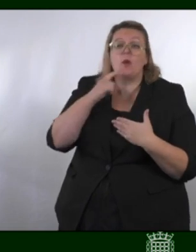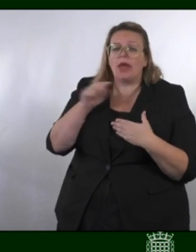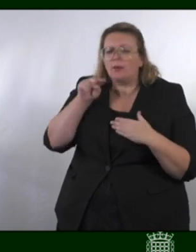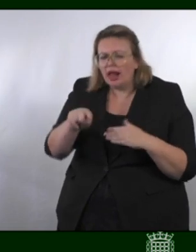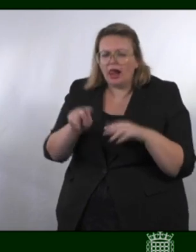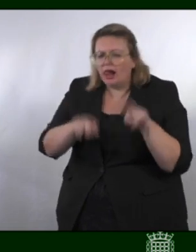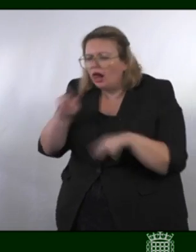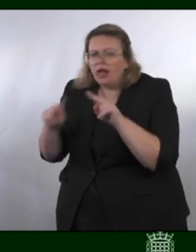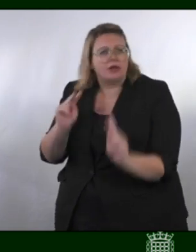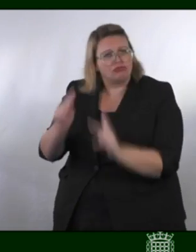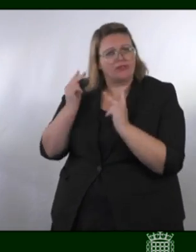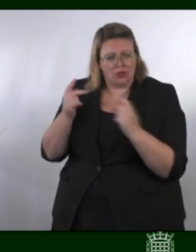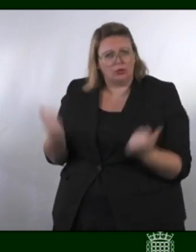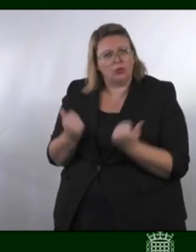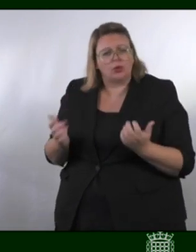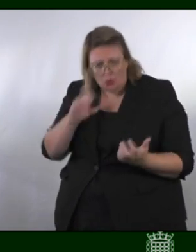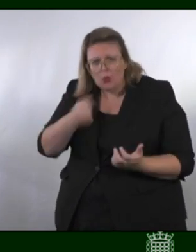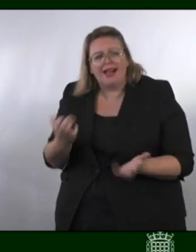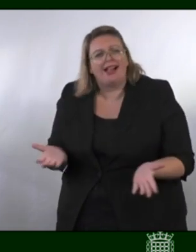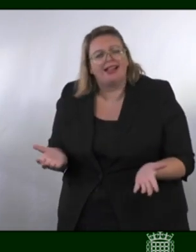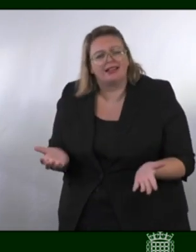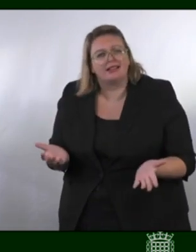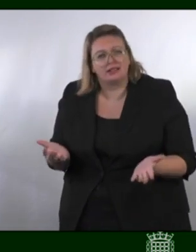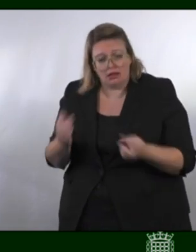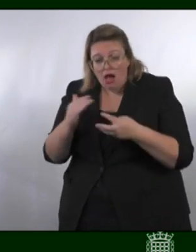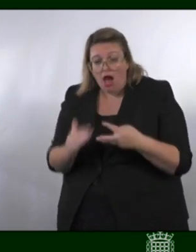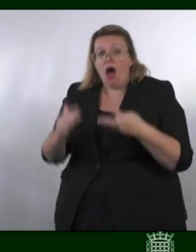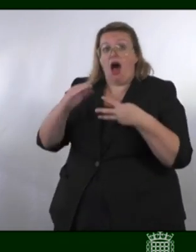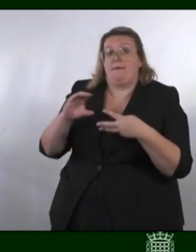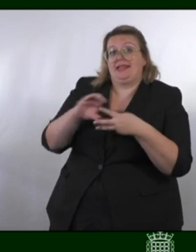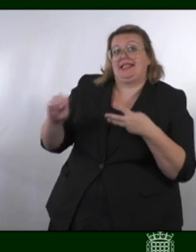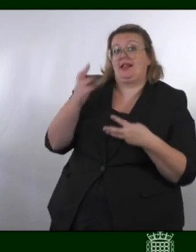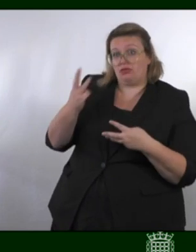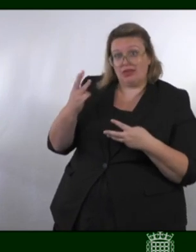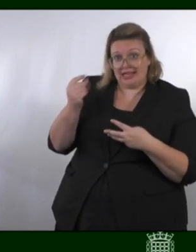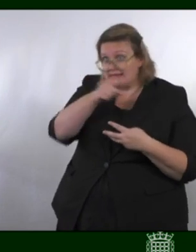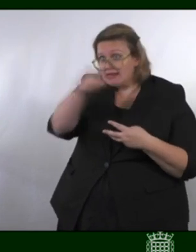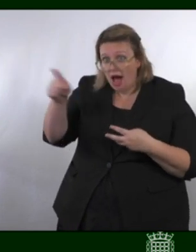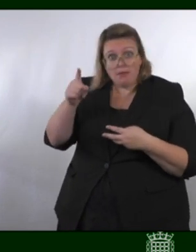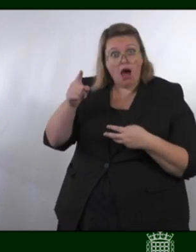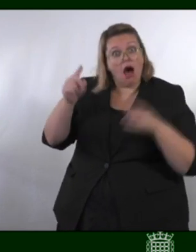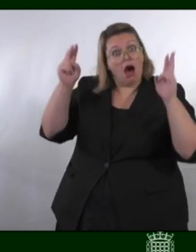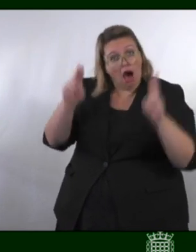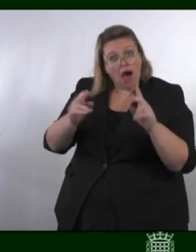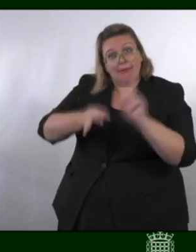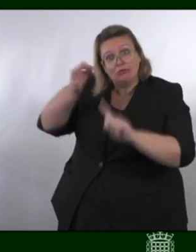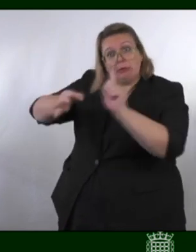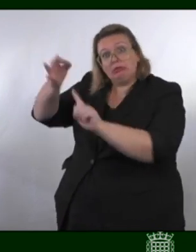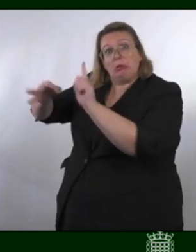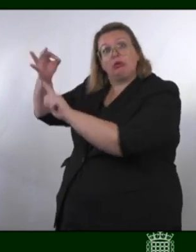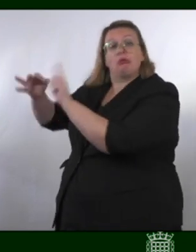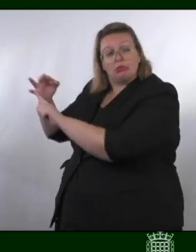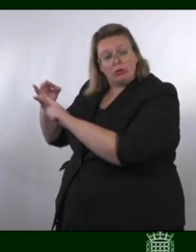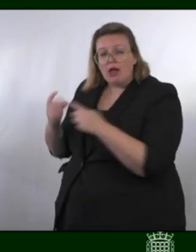that have gone into Tier 3, I believe, are already making progress, and areas where there are restrictions in